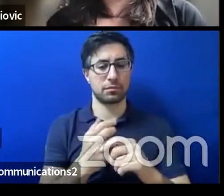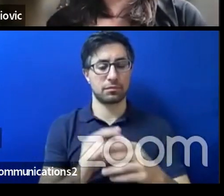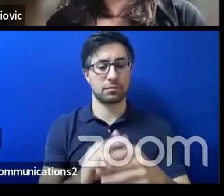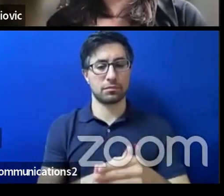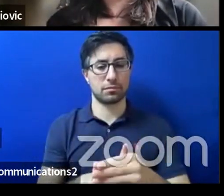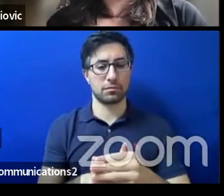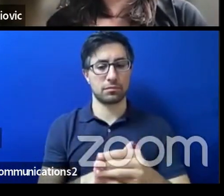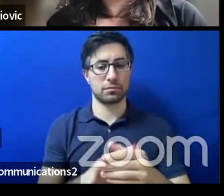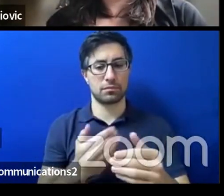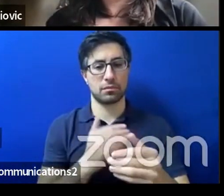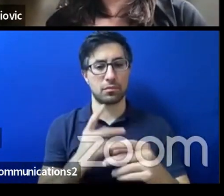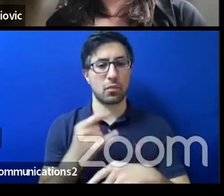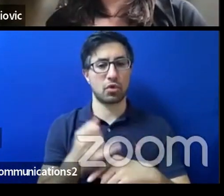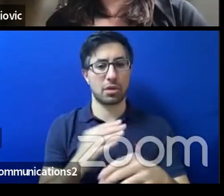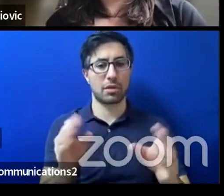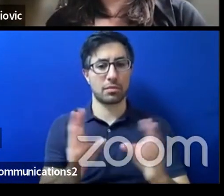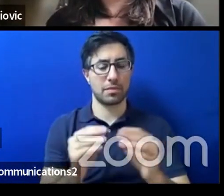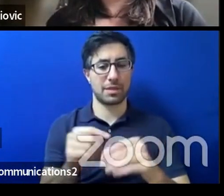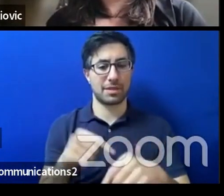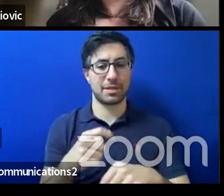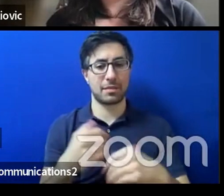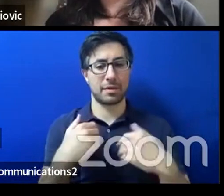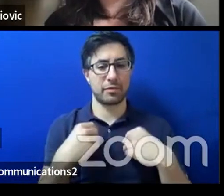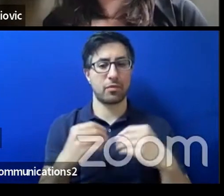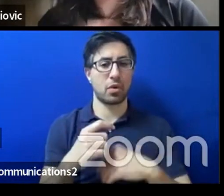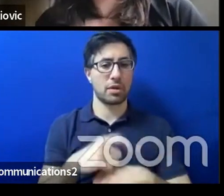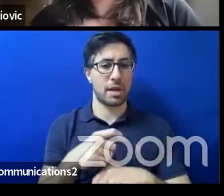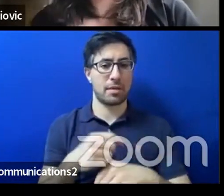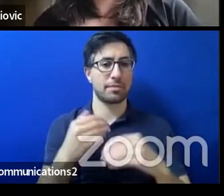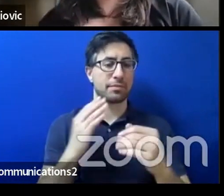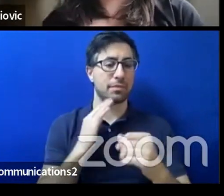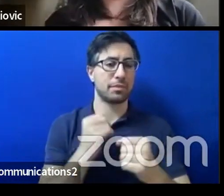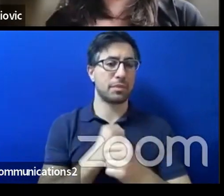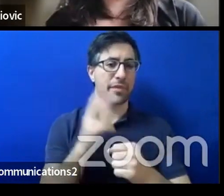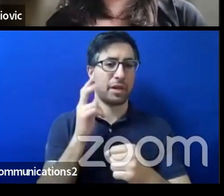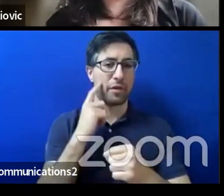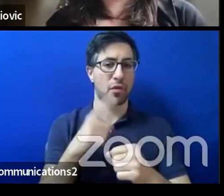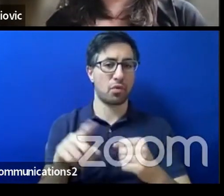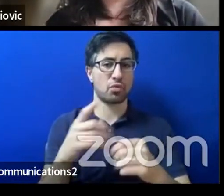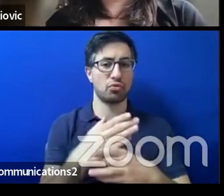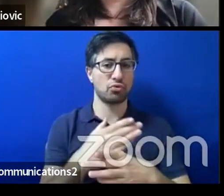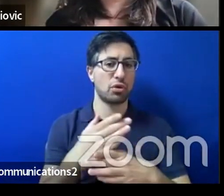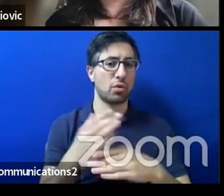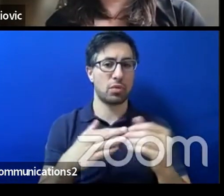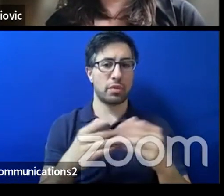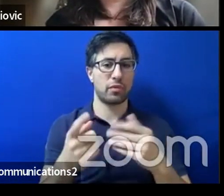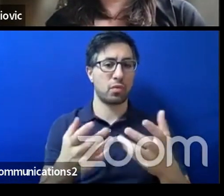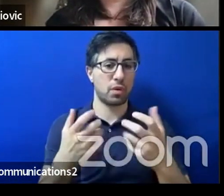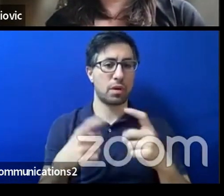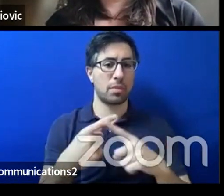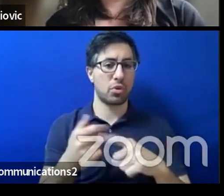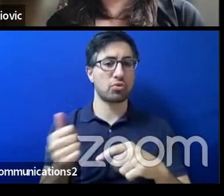and meetings, and this time we have more time. So would love to hear, for you to share whatever you'd like about